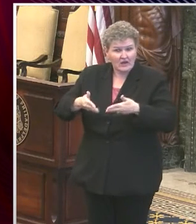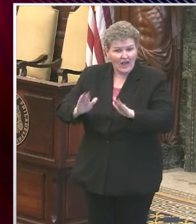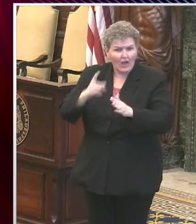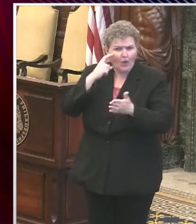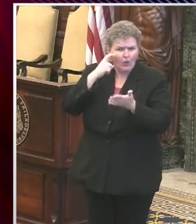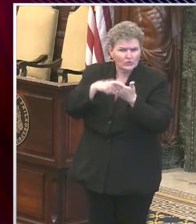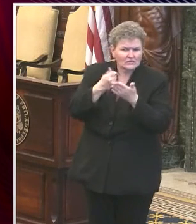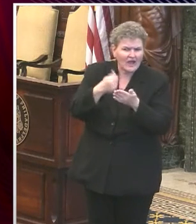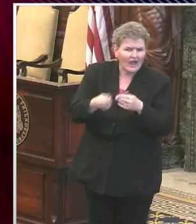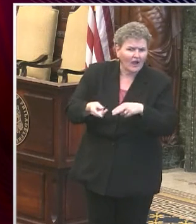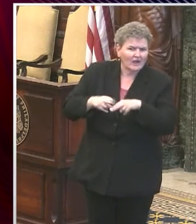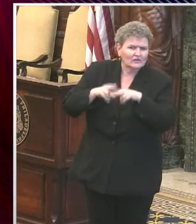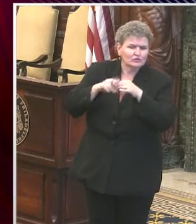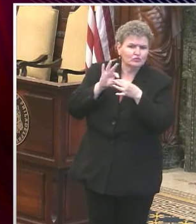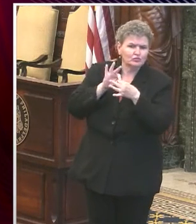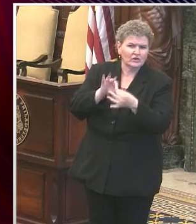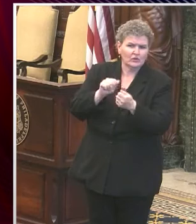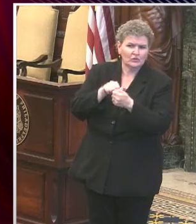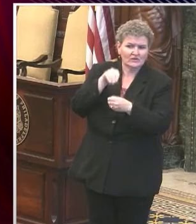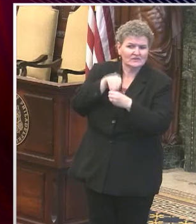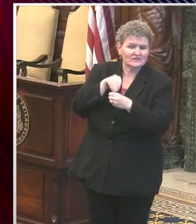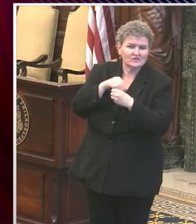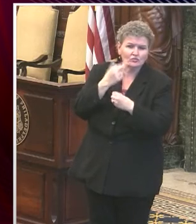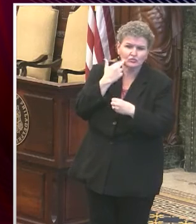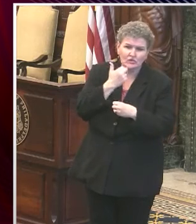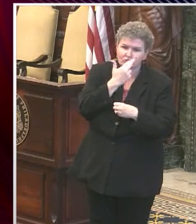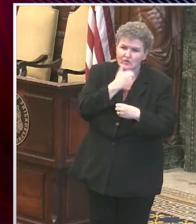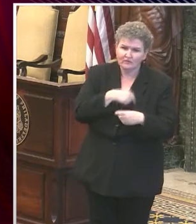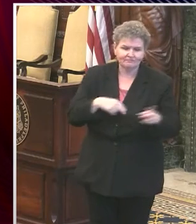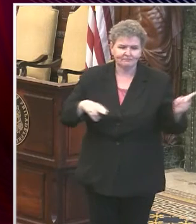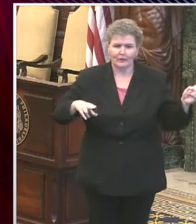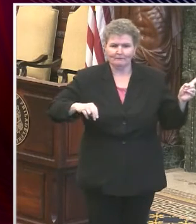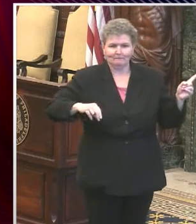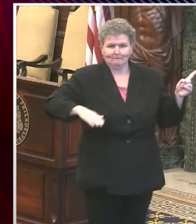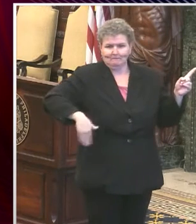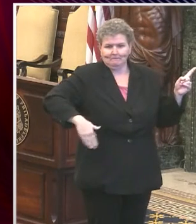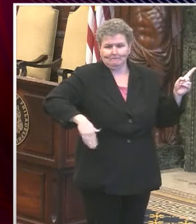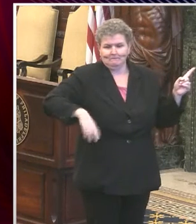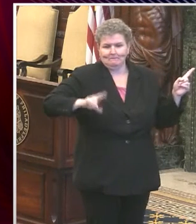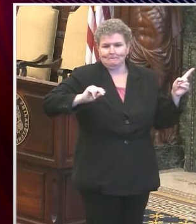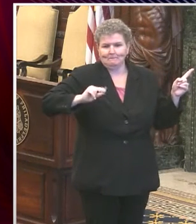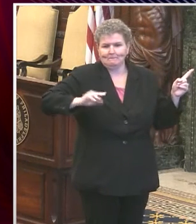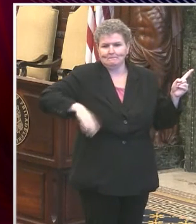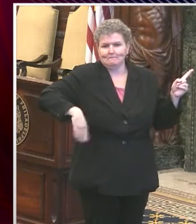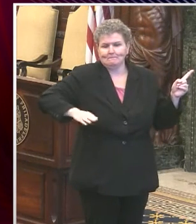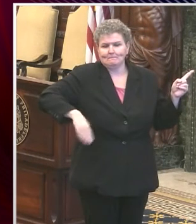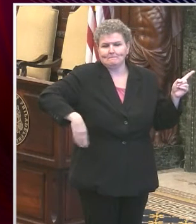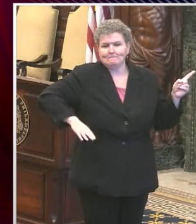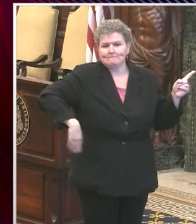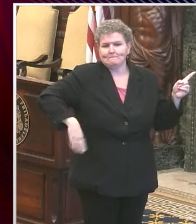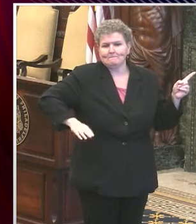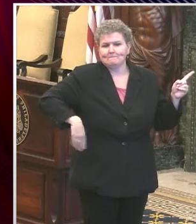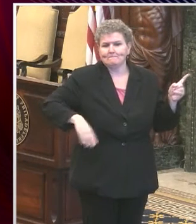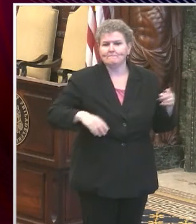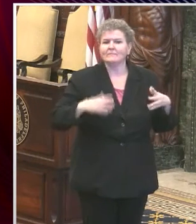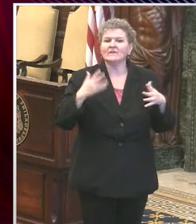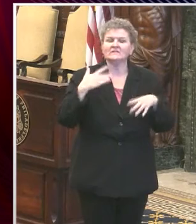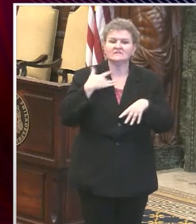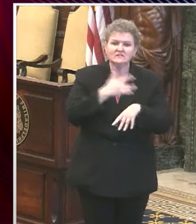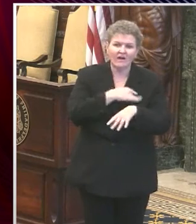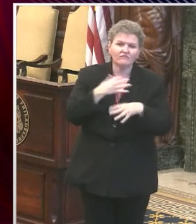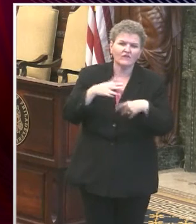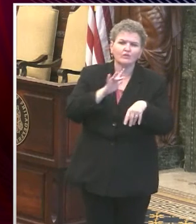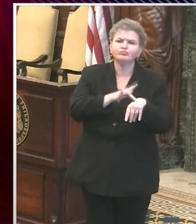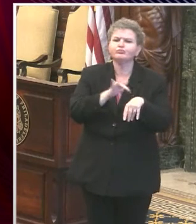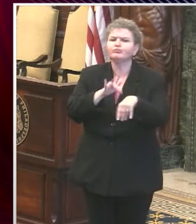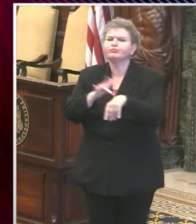cases related to indoor dining at all? We have not, and we have had our staff going to restaurants both to do